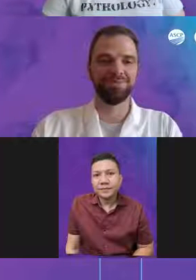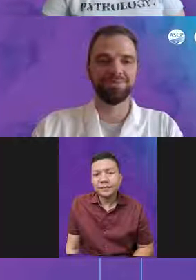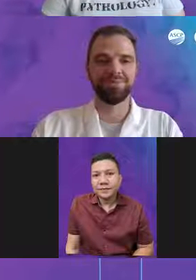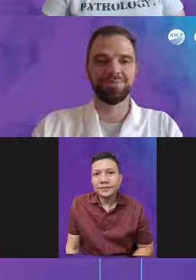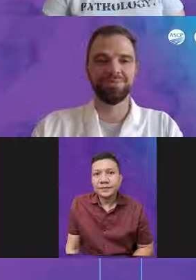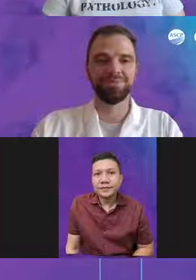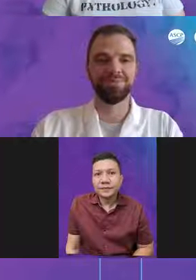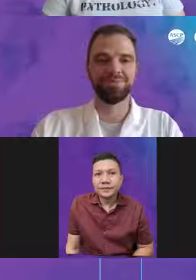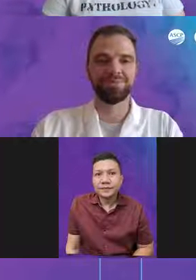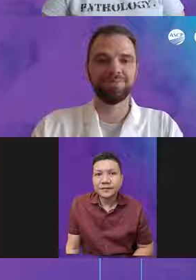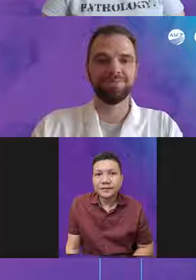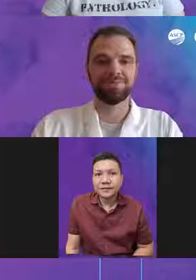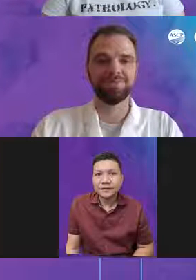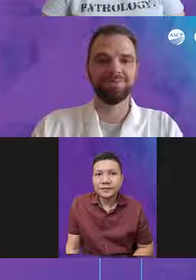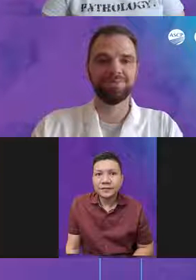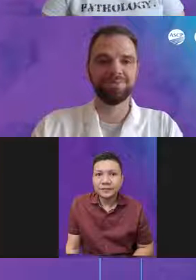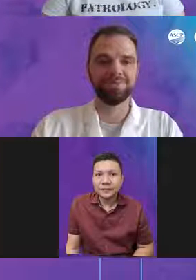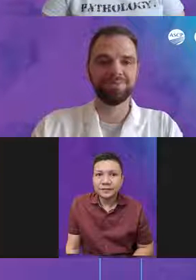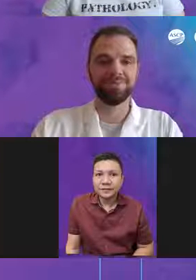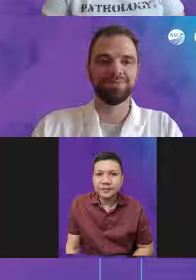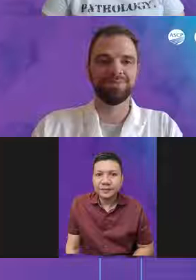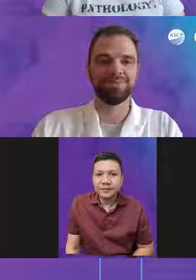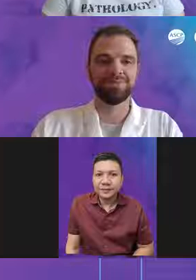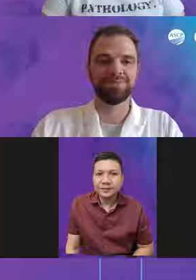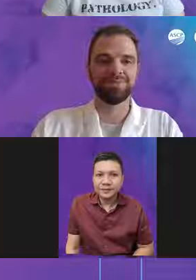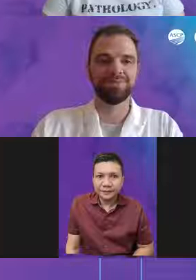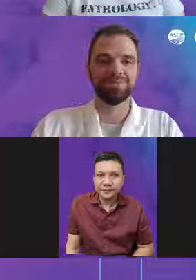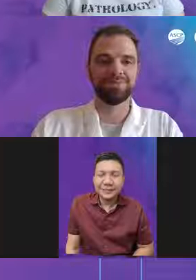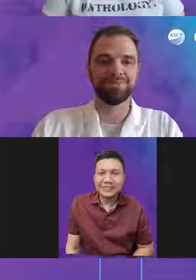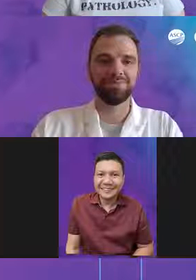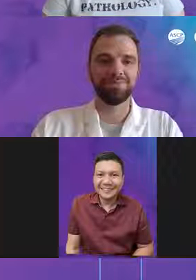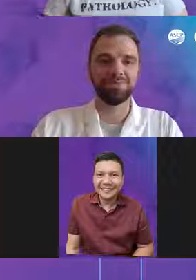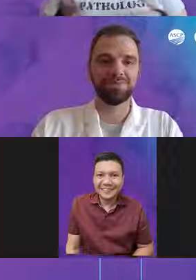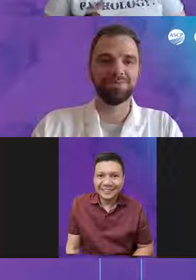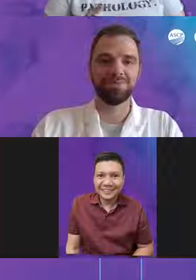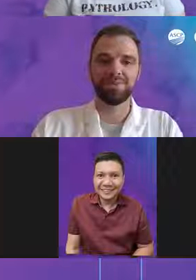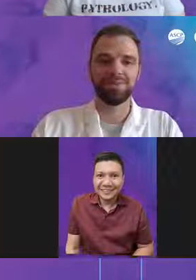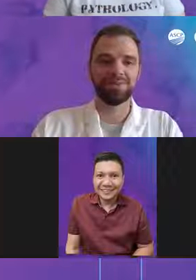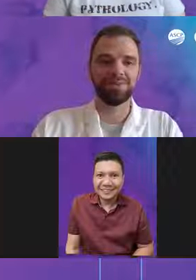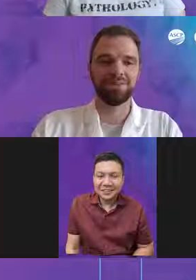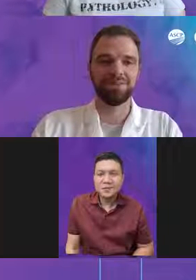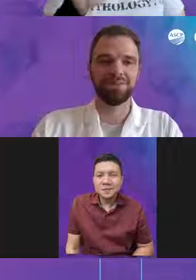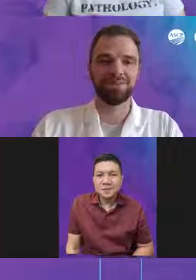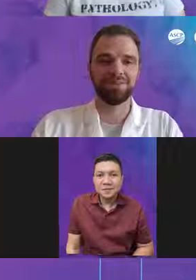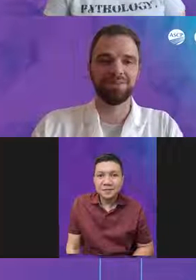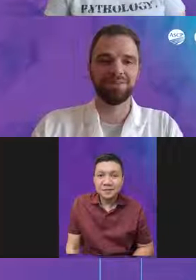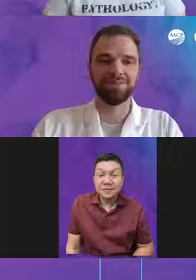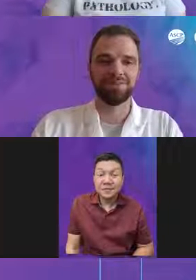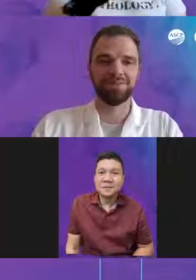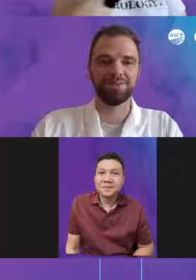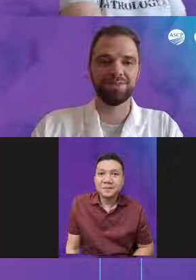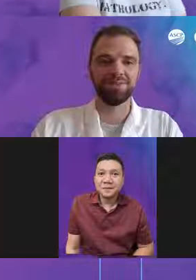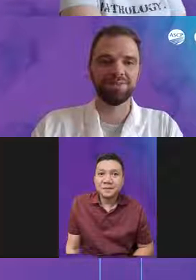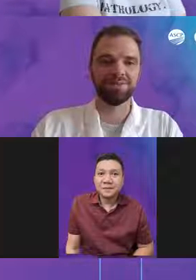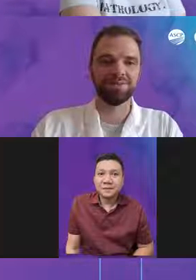what he was experiencing. And she said, I'm a hematologist, please let me in. I want to see his smear. So they let her in the lab. She sat down,